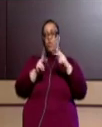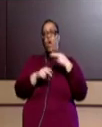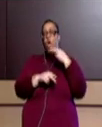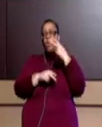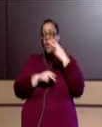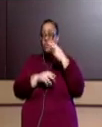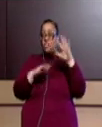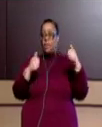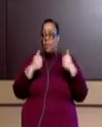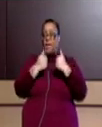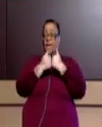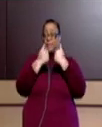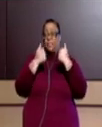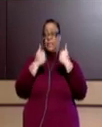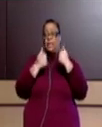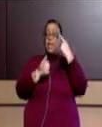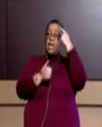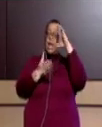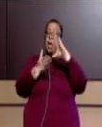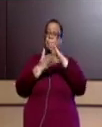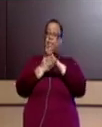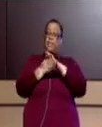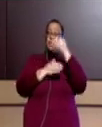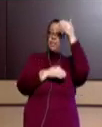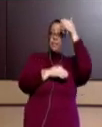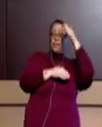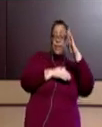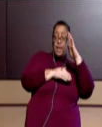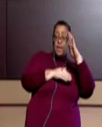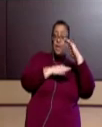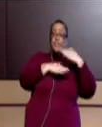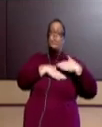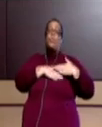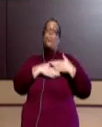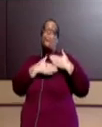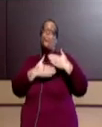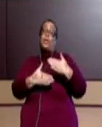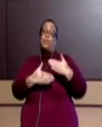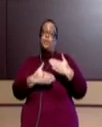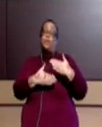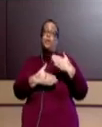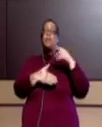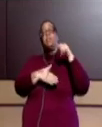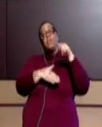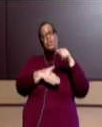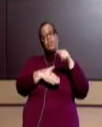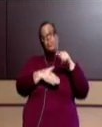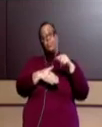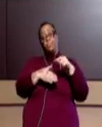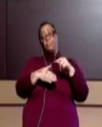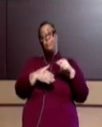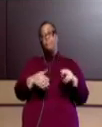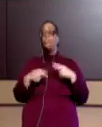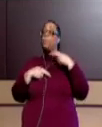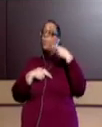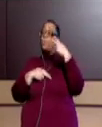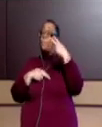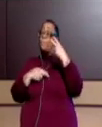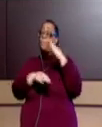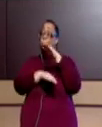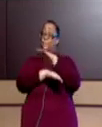by accident. I believe that it is God's will that you be tuned in on